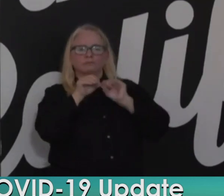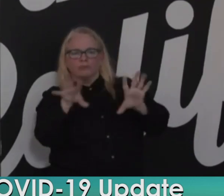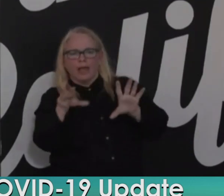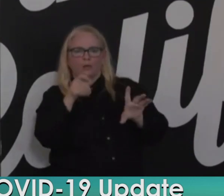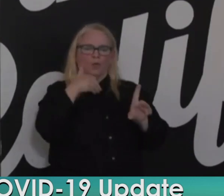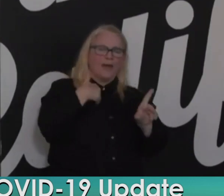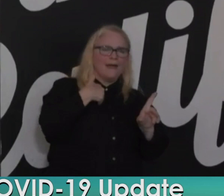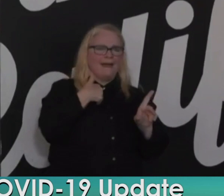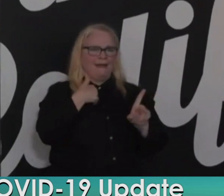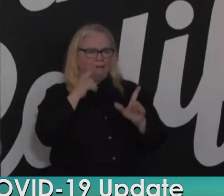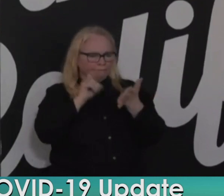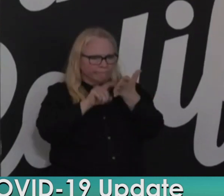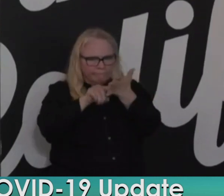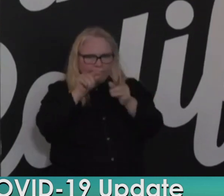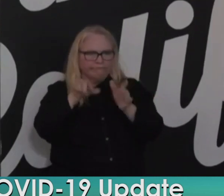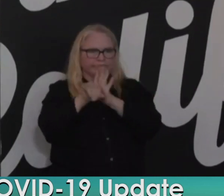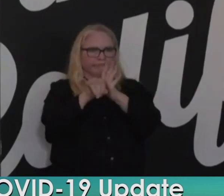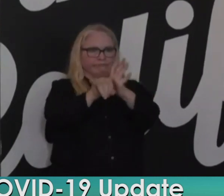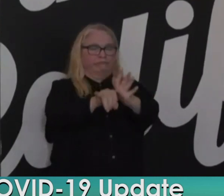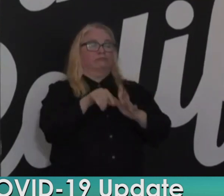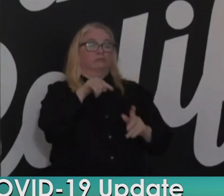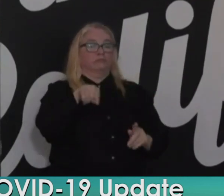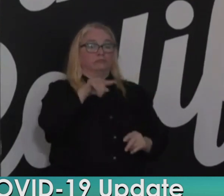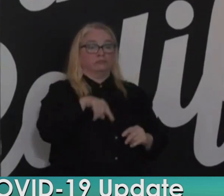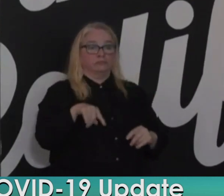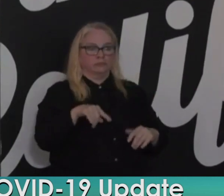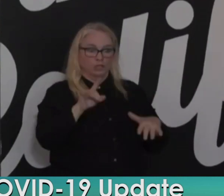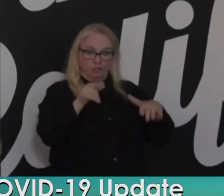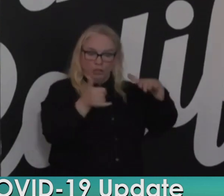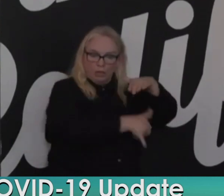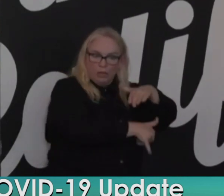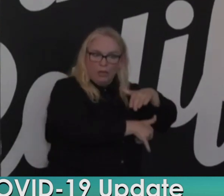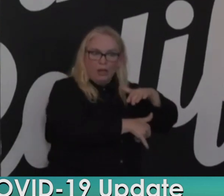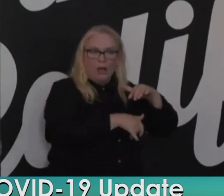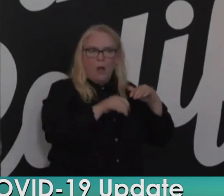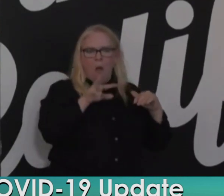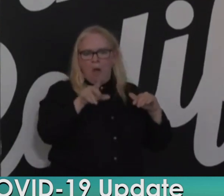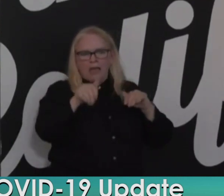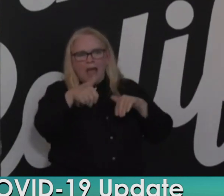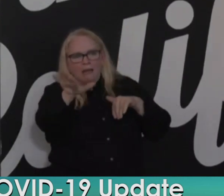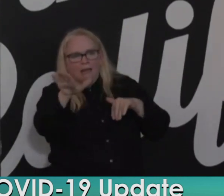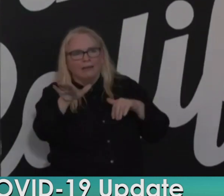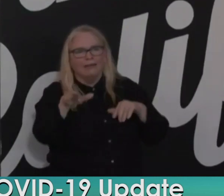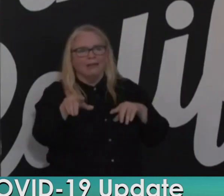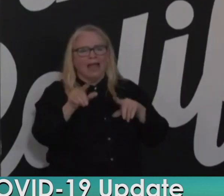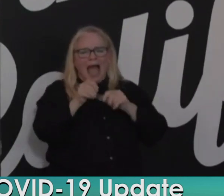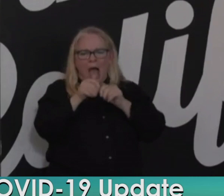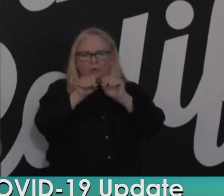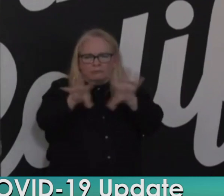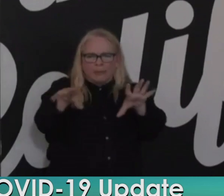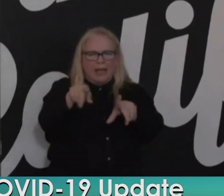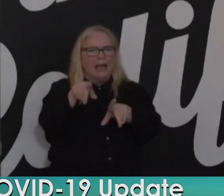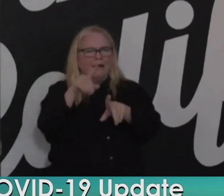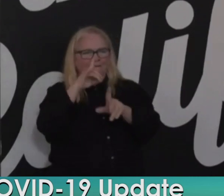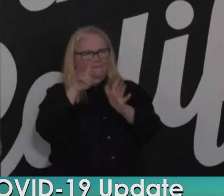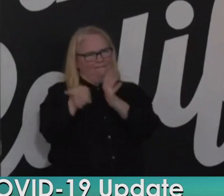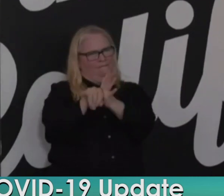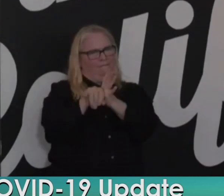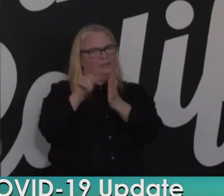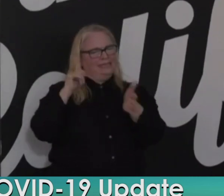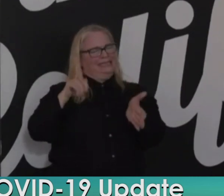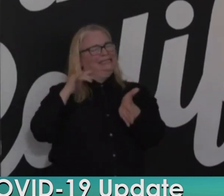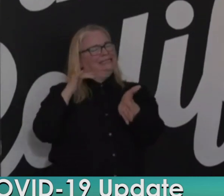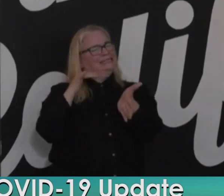spread and be able to isolate individuals, quarantine individuals in a way that will allow us to methodically move through